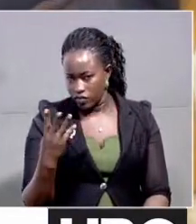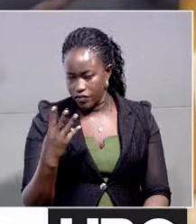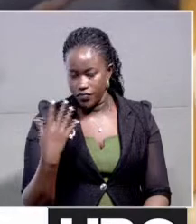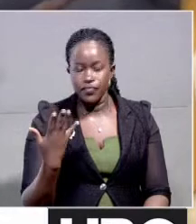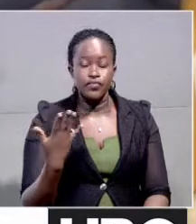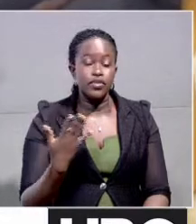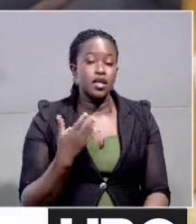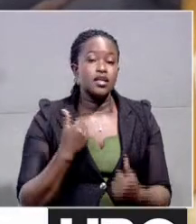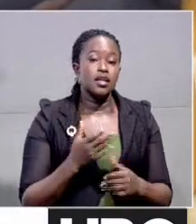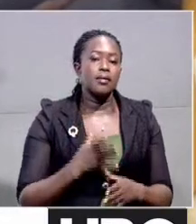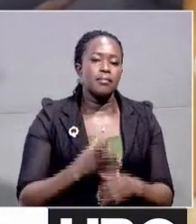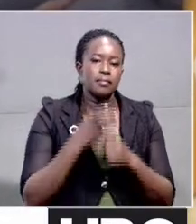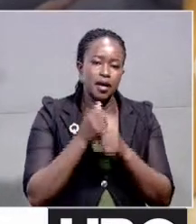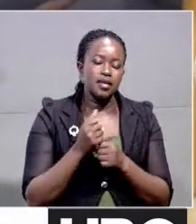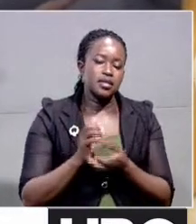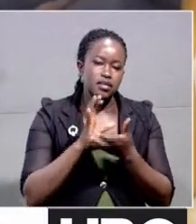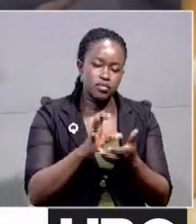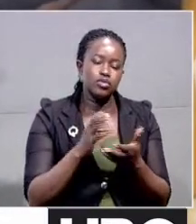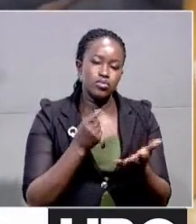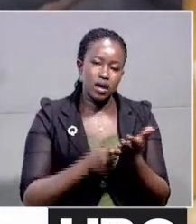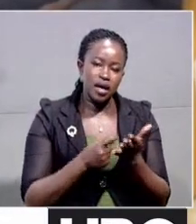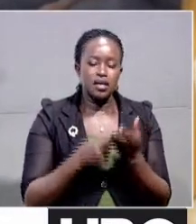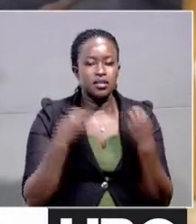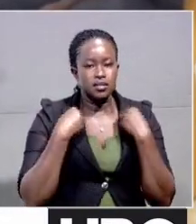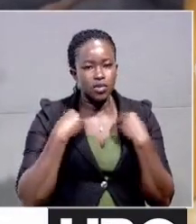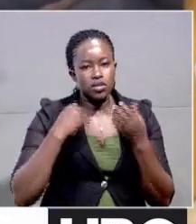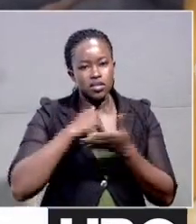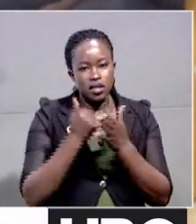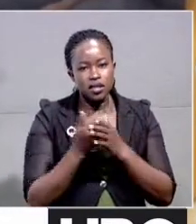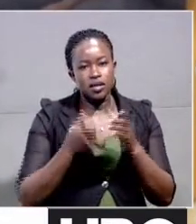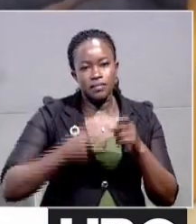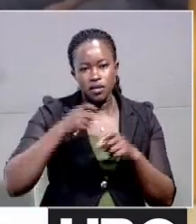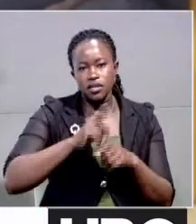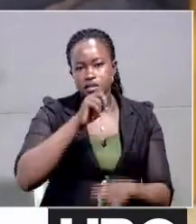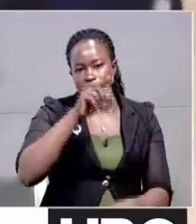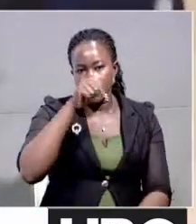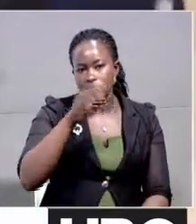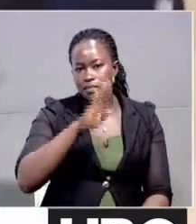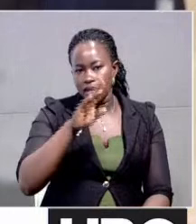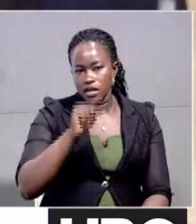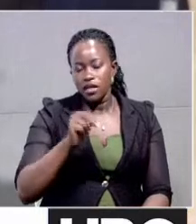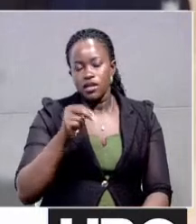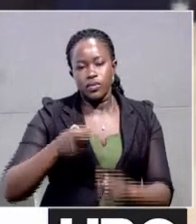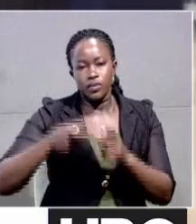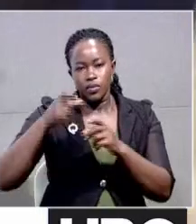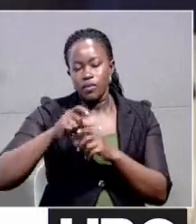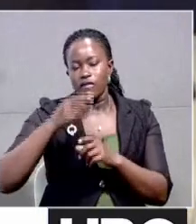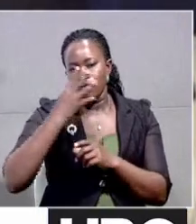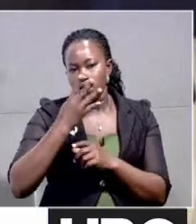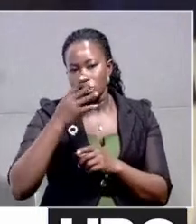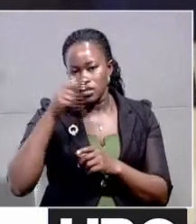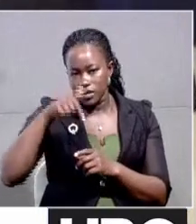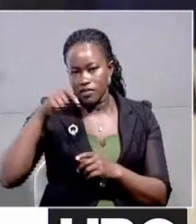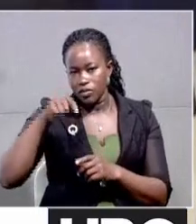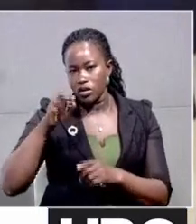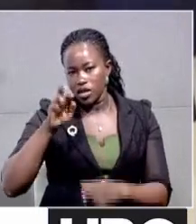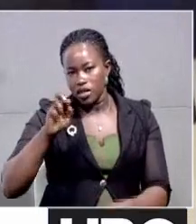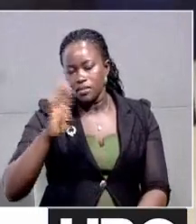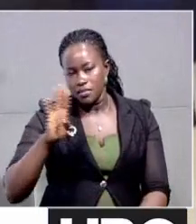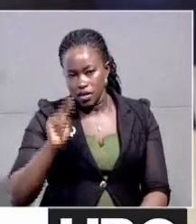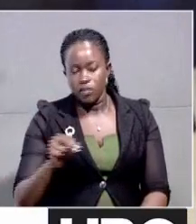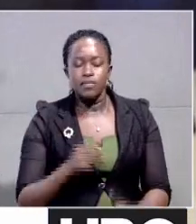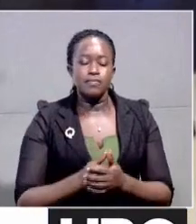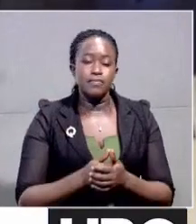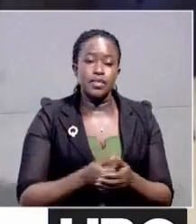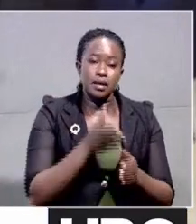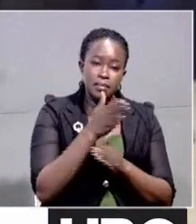2023-2024. The budget to Uganda's sports sector has been increased from 17 billion to 47.8 billion shillings. The minister